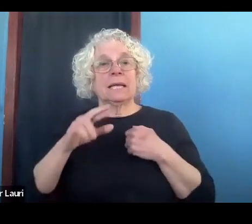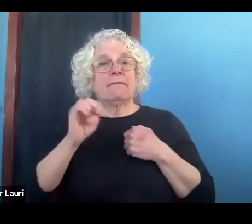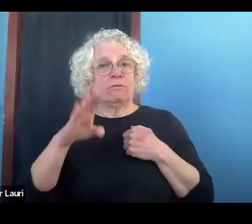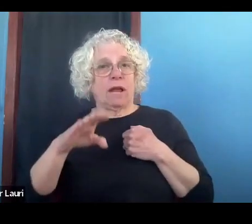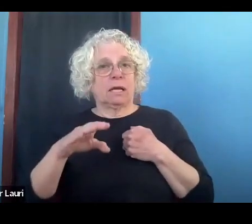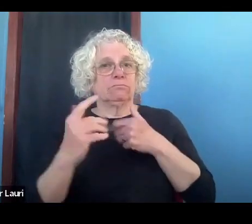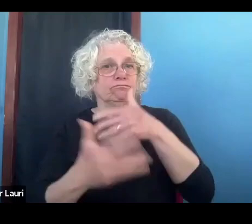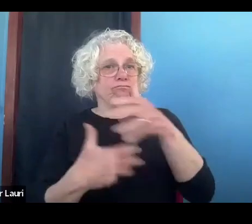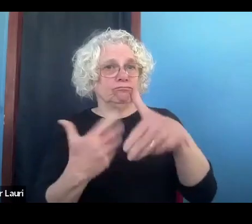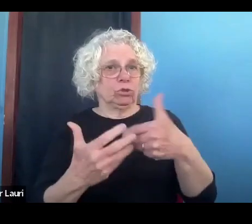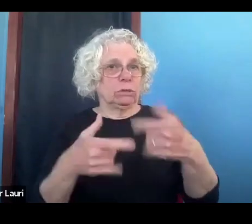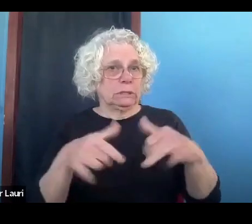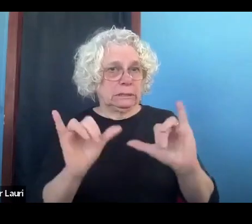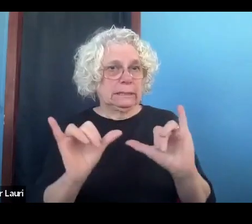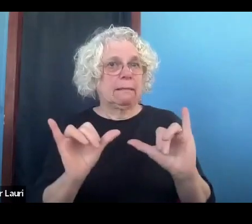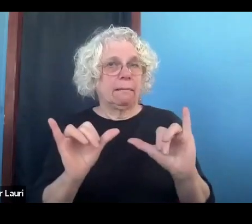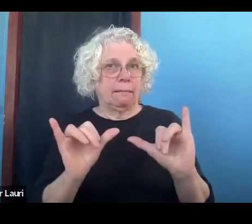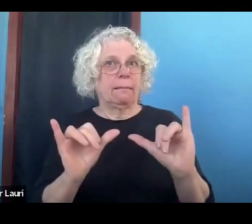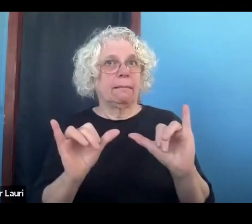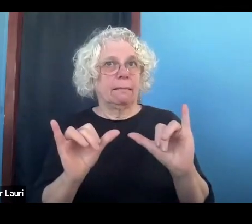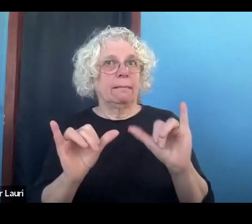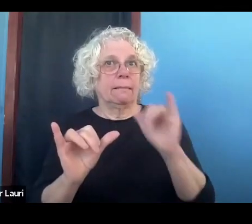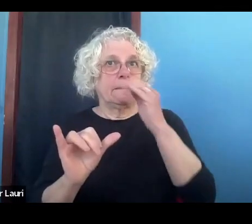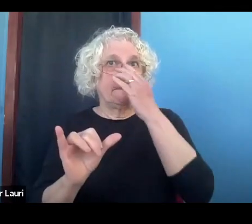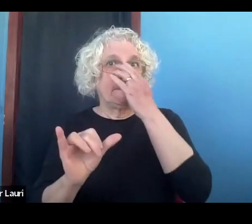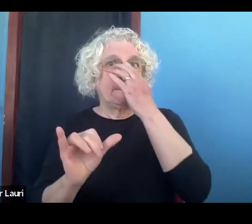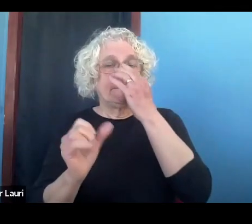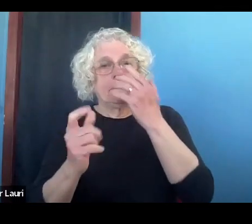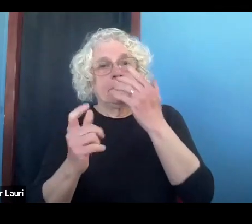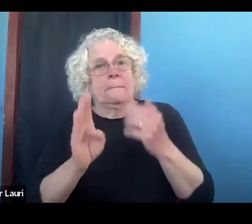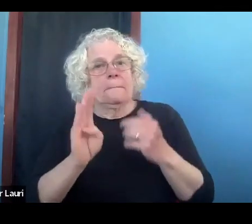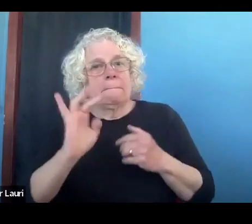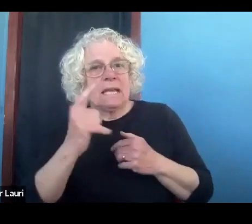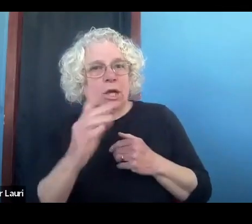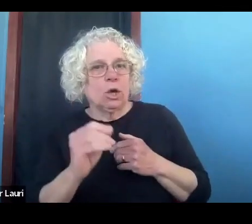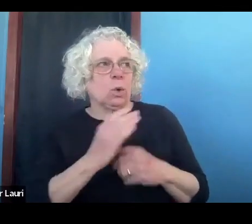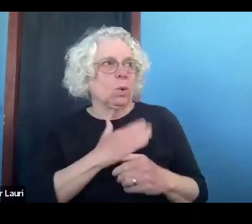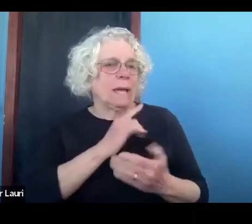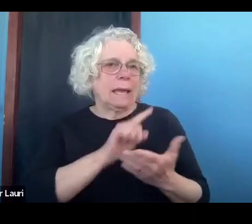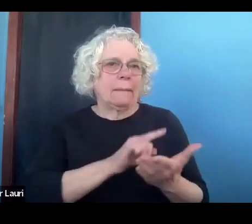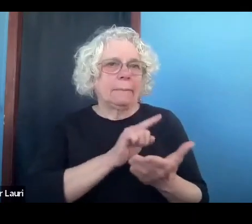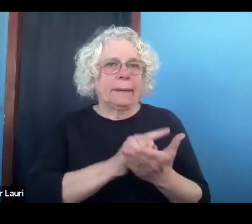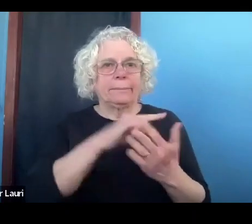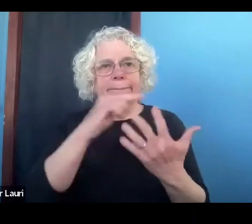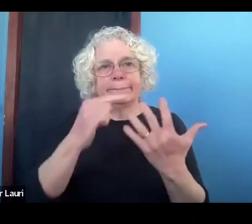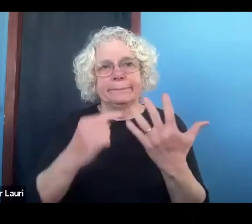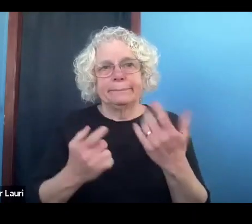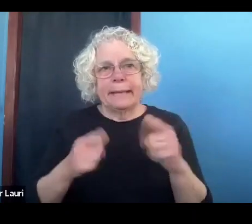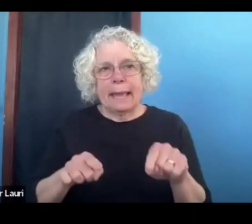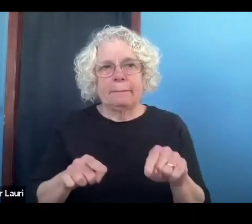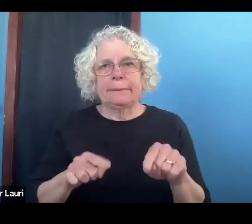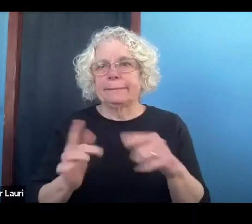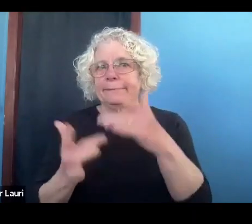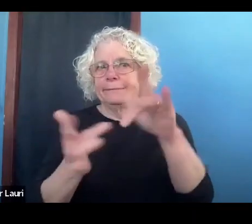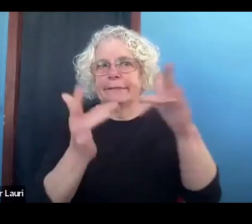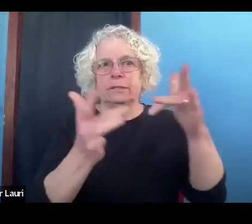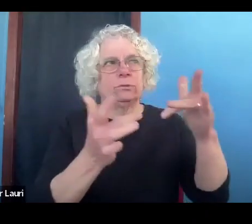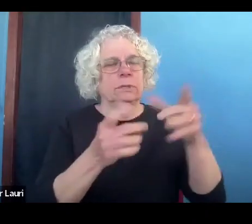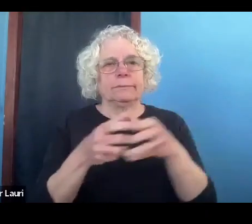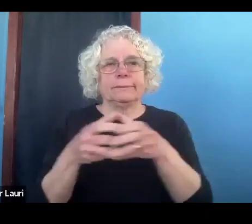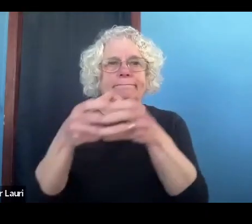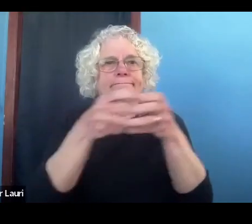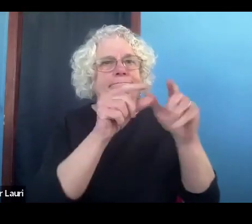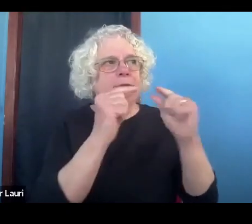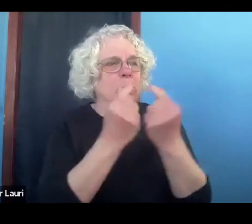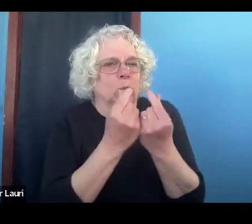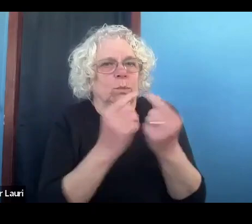social activities, so they will still do a lot of things like bingo, happy hour. It could be field trips, getting out.